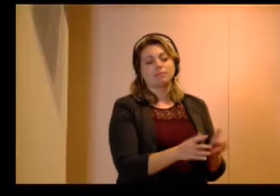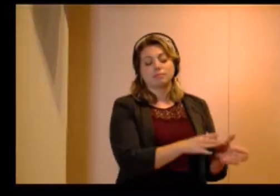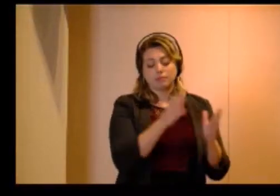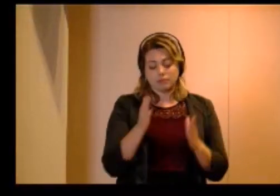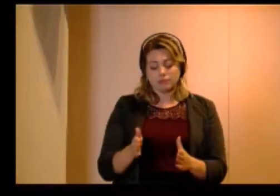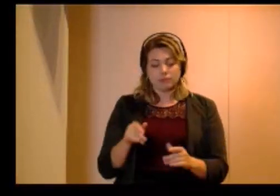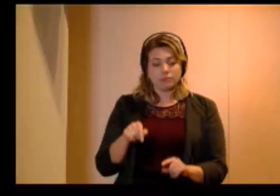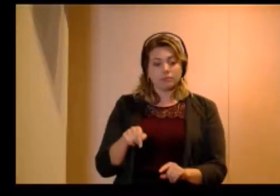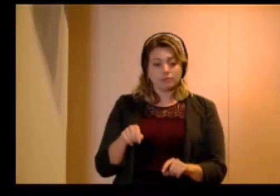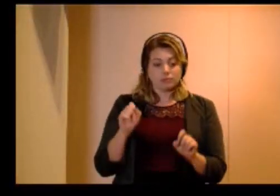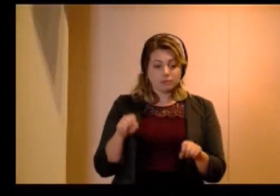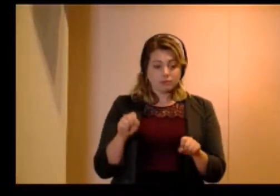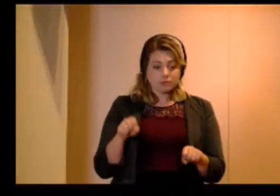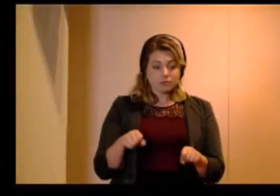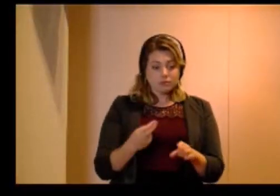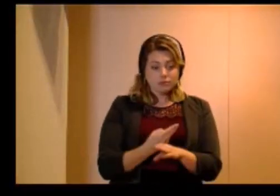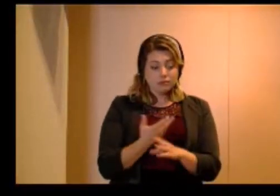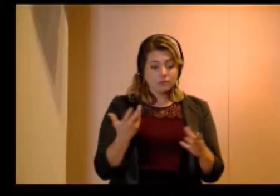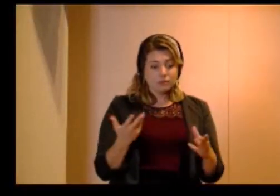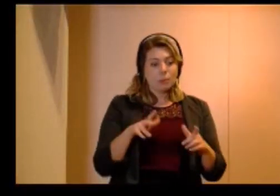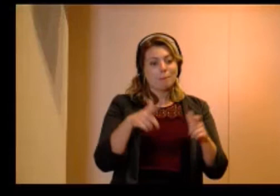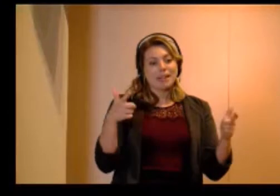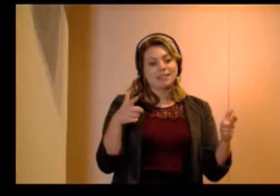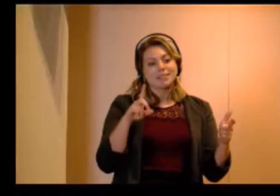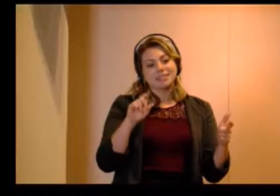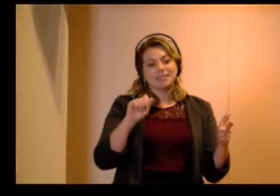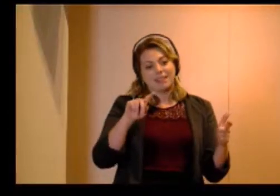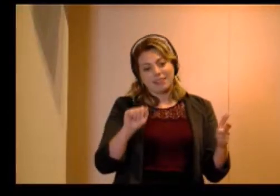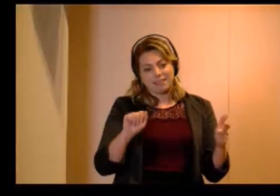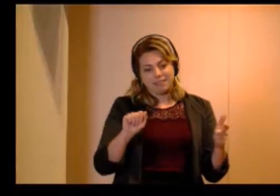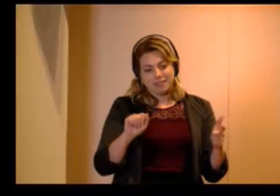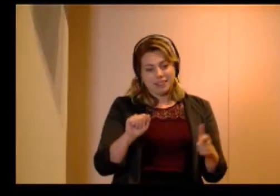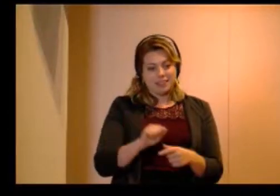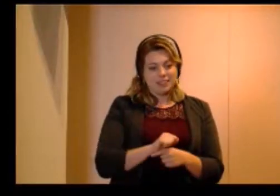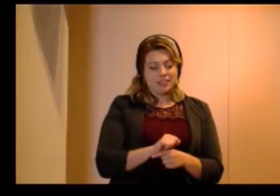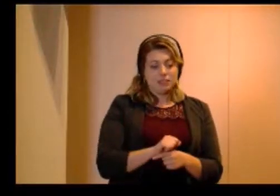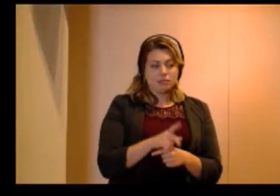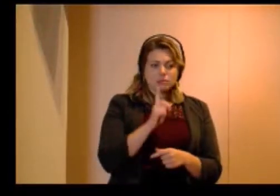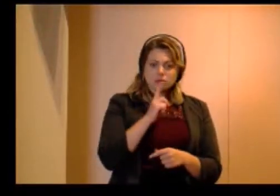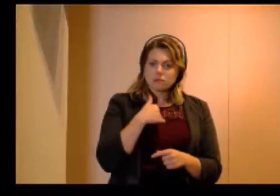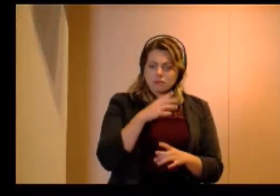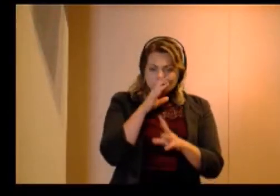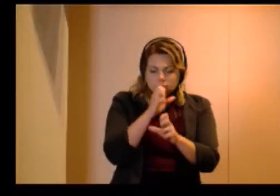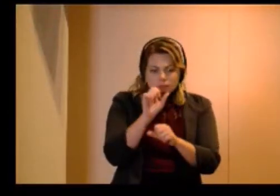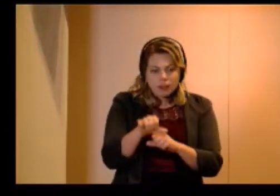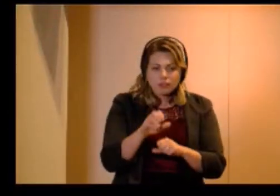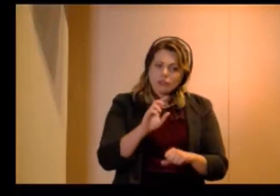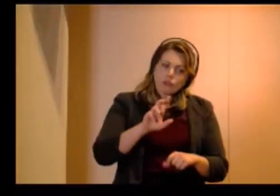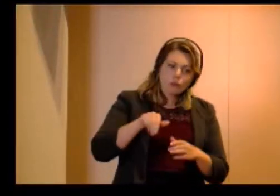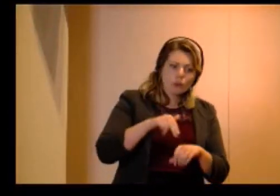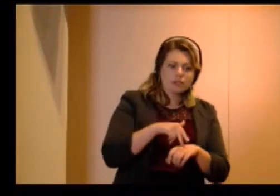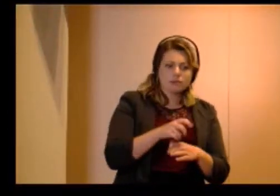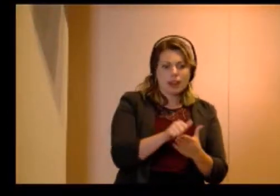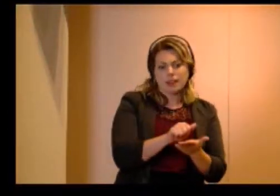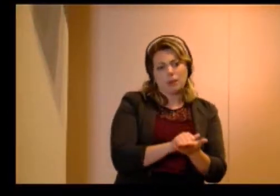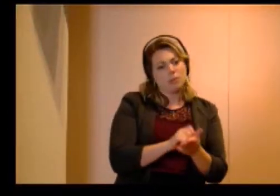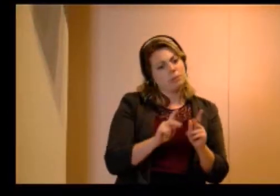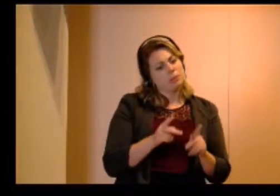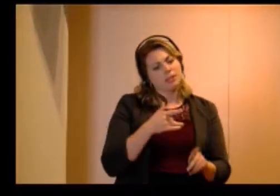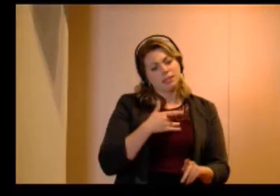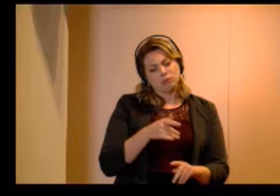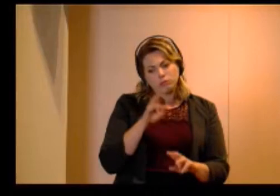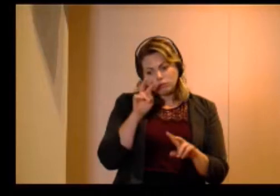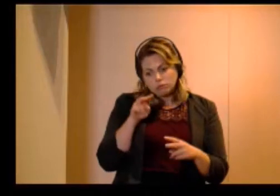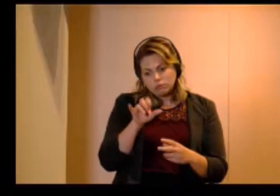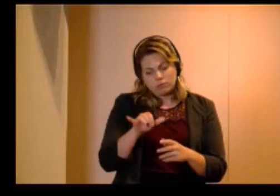the ability to use big data. That's also something that is very interesting, of course, in academia. People look at that a lot. And so